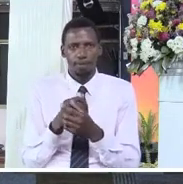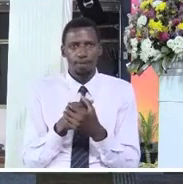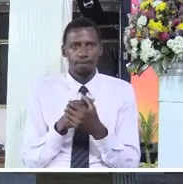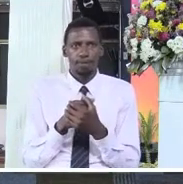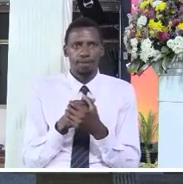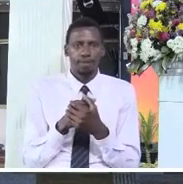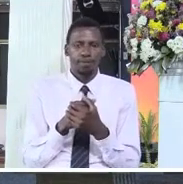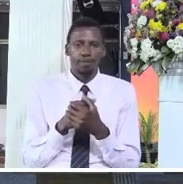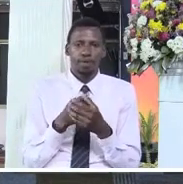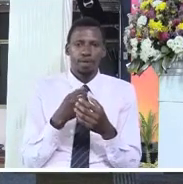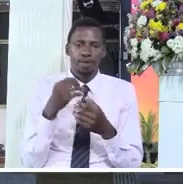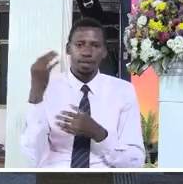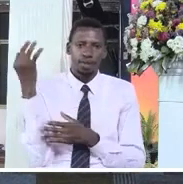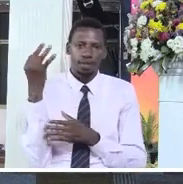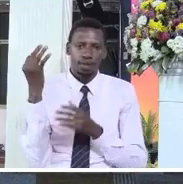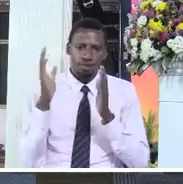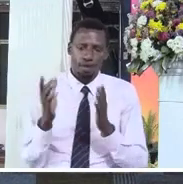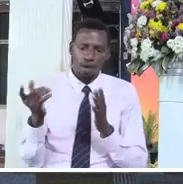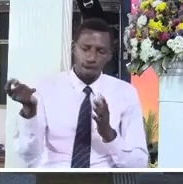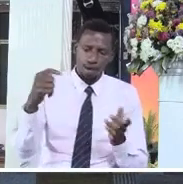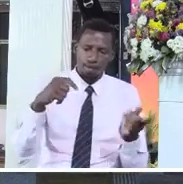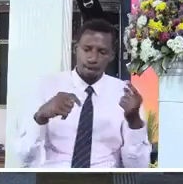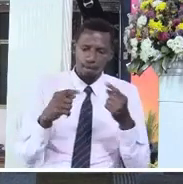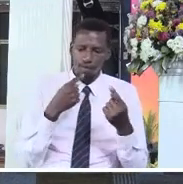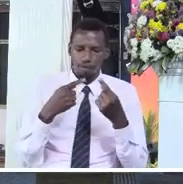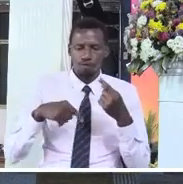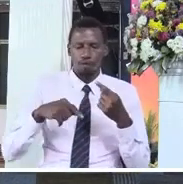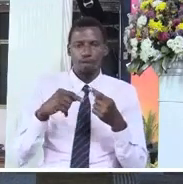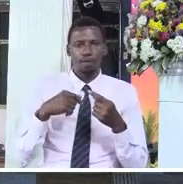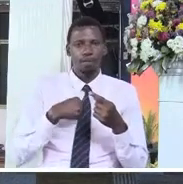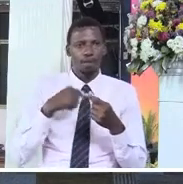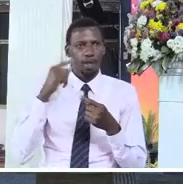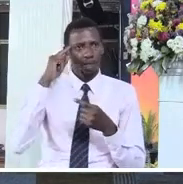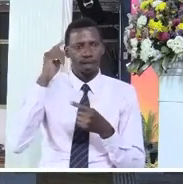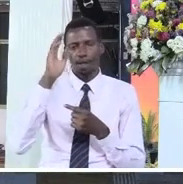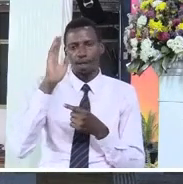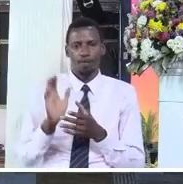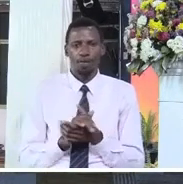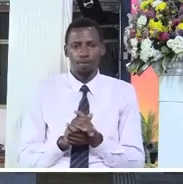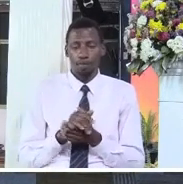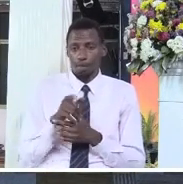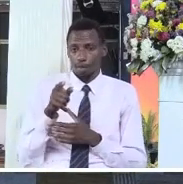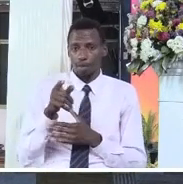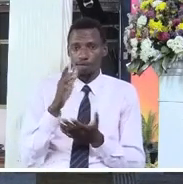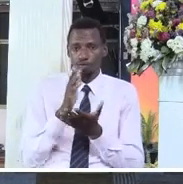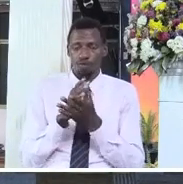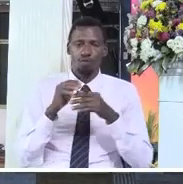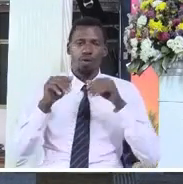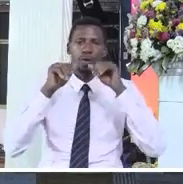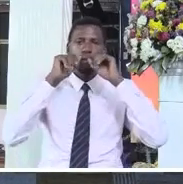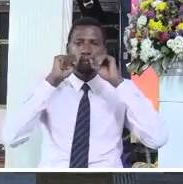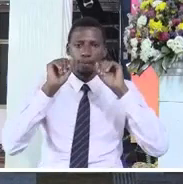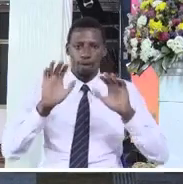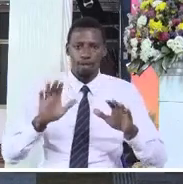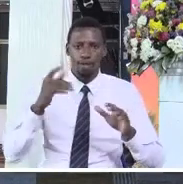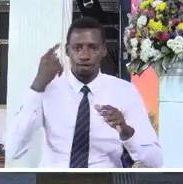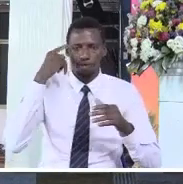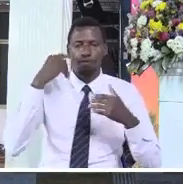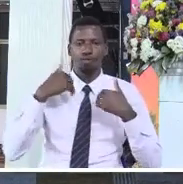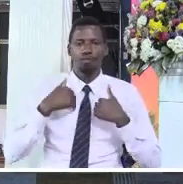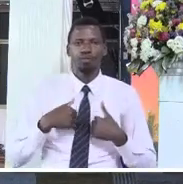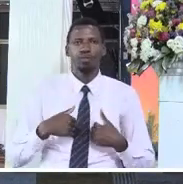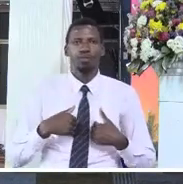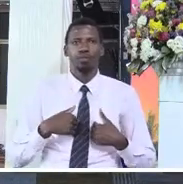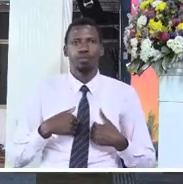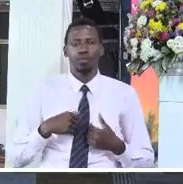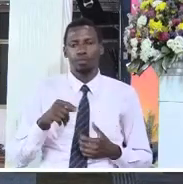such kind of speakers coming to speak to us. And so it was really a blessing for me. I think that